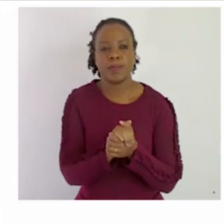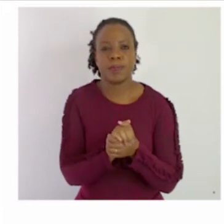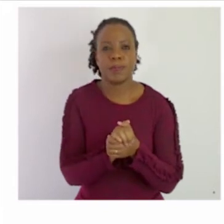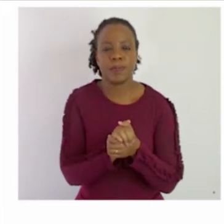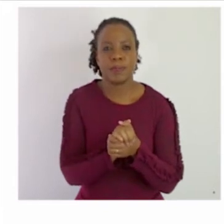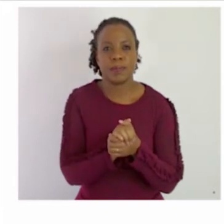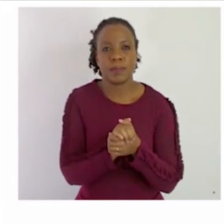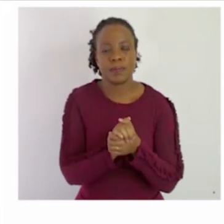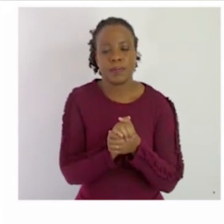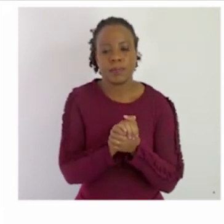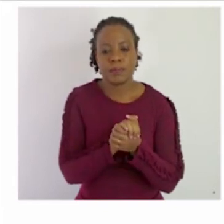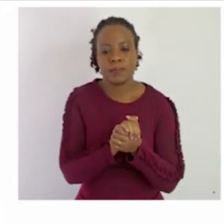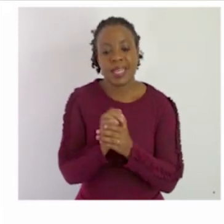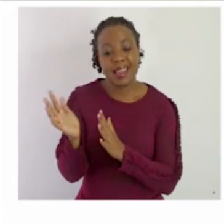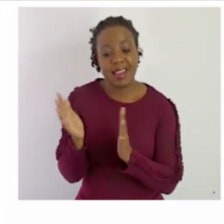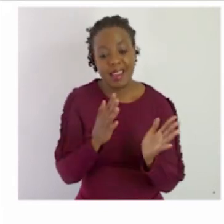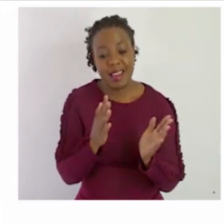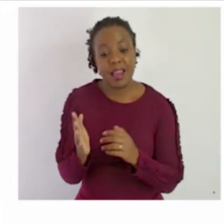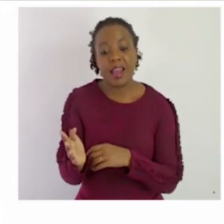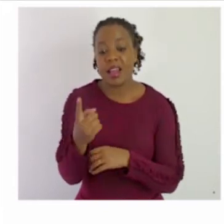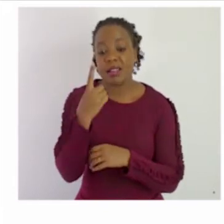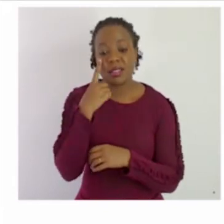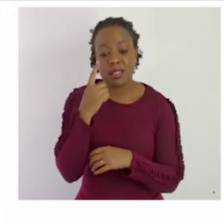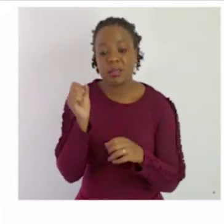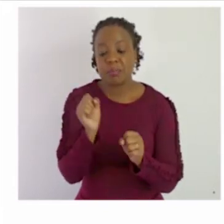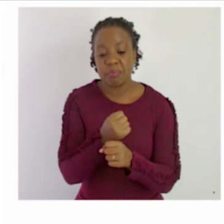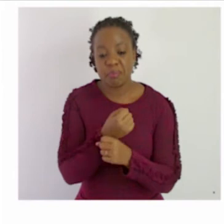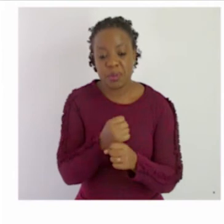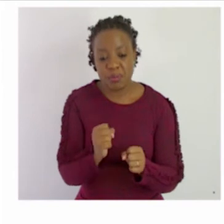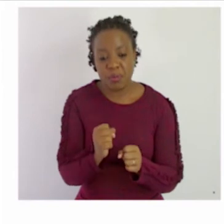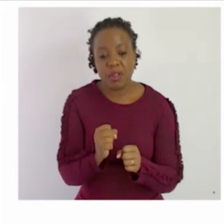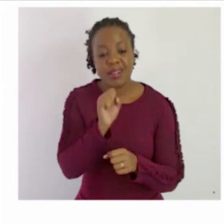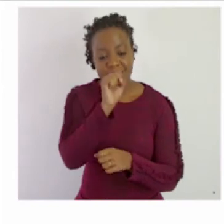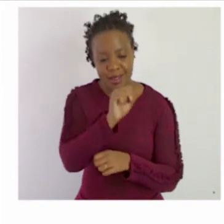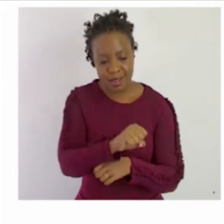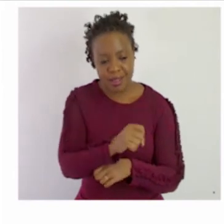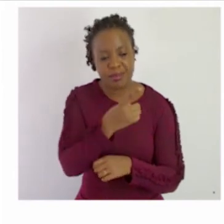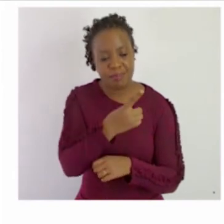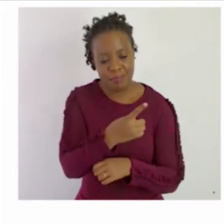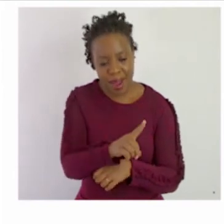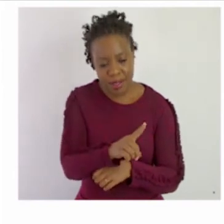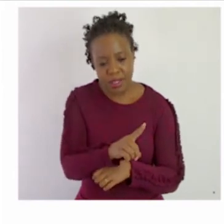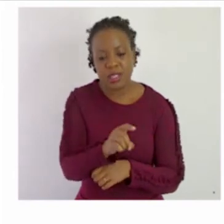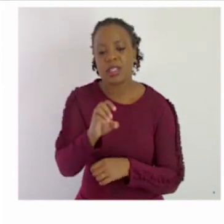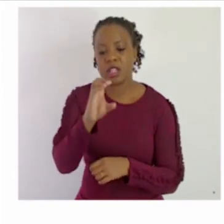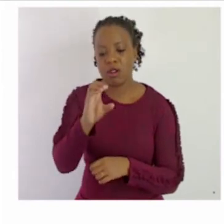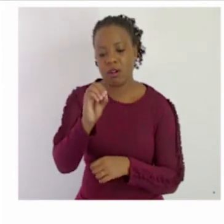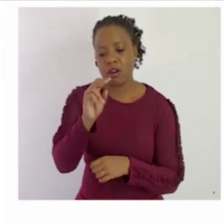Although it cannot be seen, air is not an abstract noun. It is not an